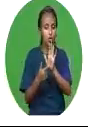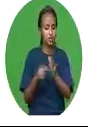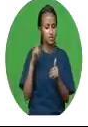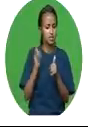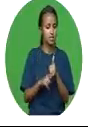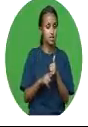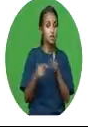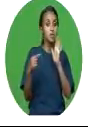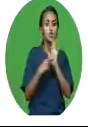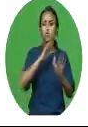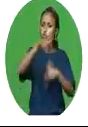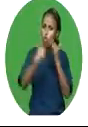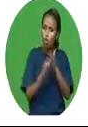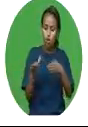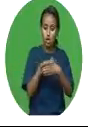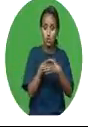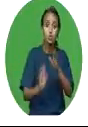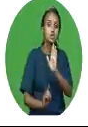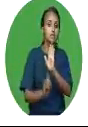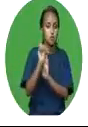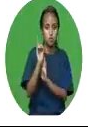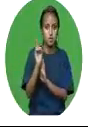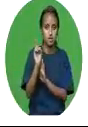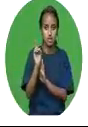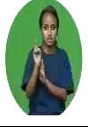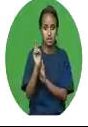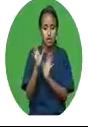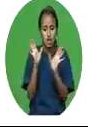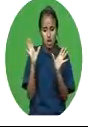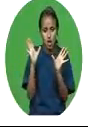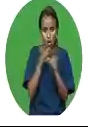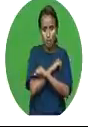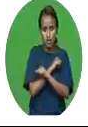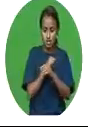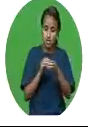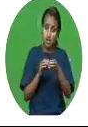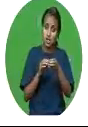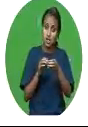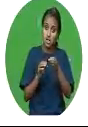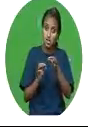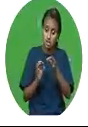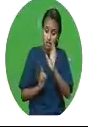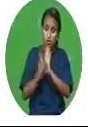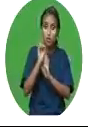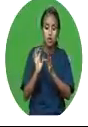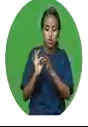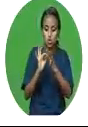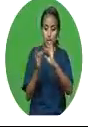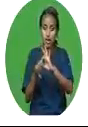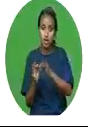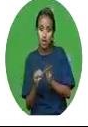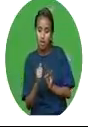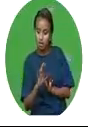endpoints of all edges on the development. Complete the development by joining the endpoints of the